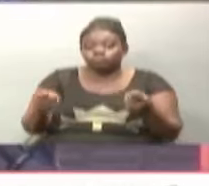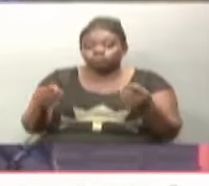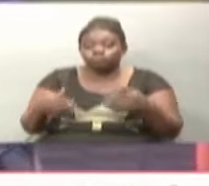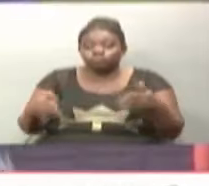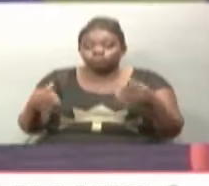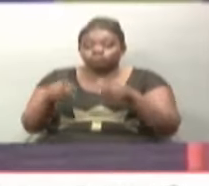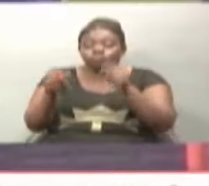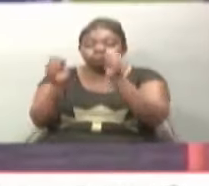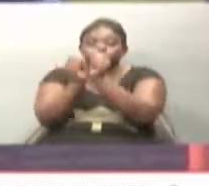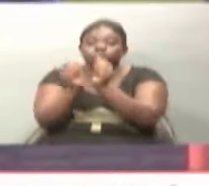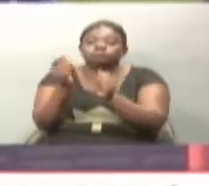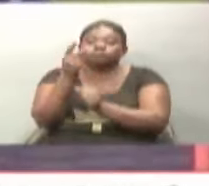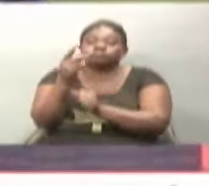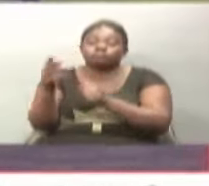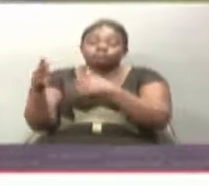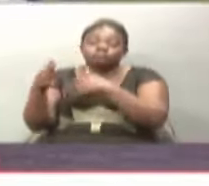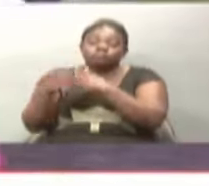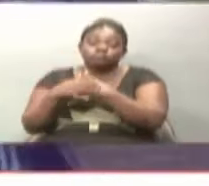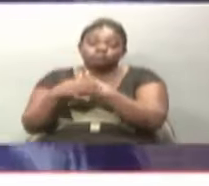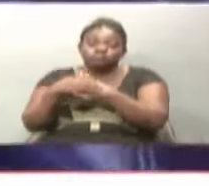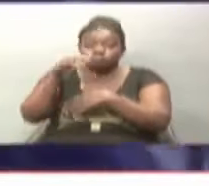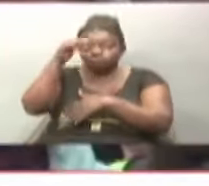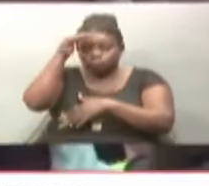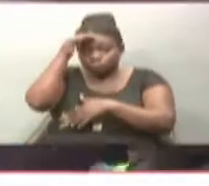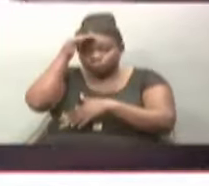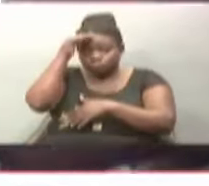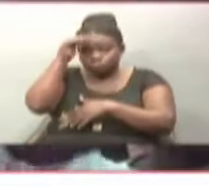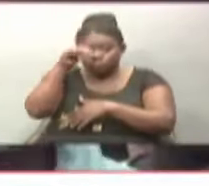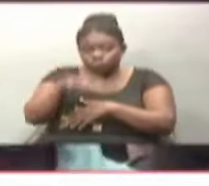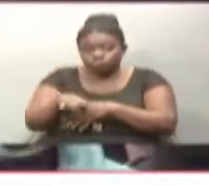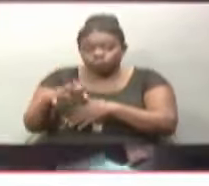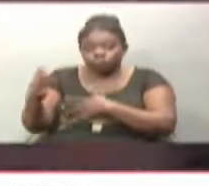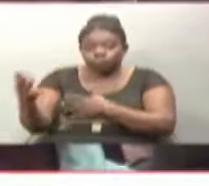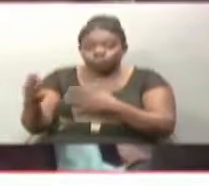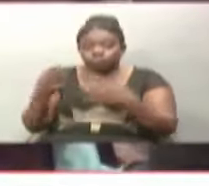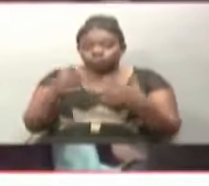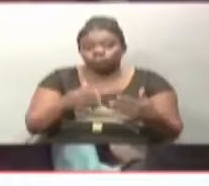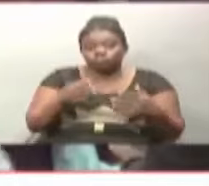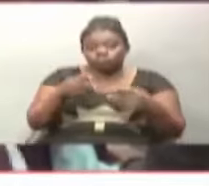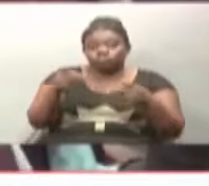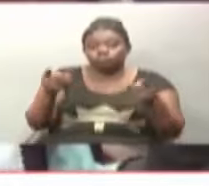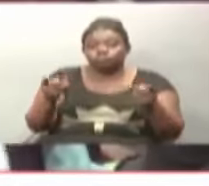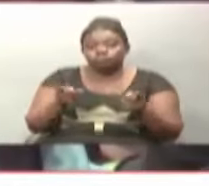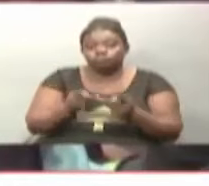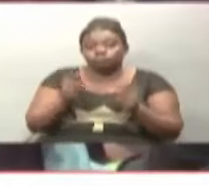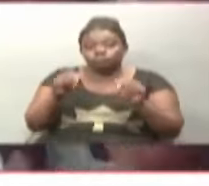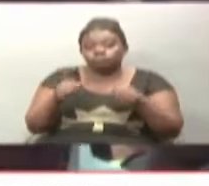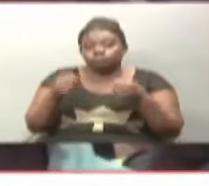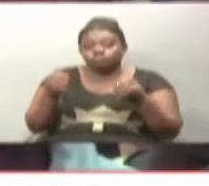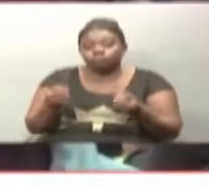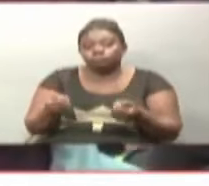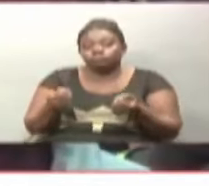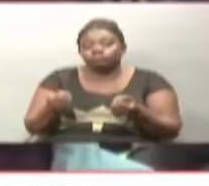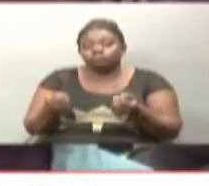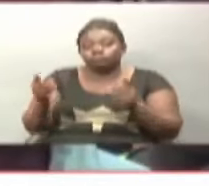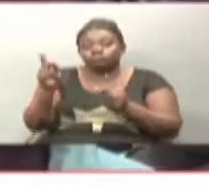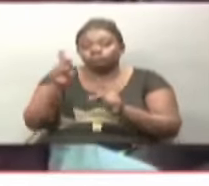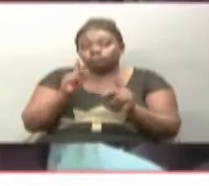ne bakwatako babiri ne babagalira ku police eno babaleta wano ngira omanyi police tenza lekera bantu